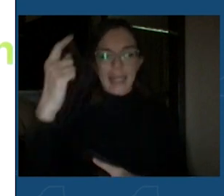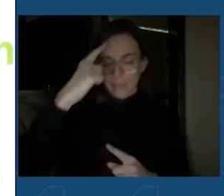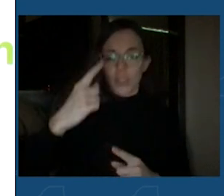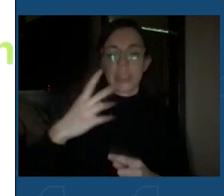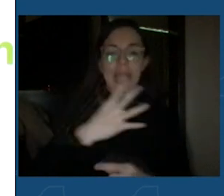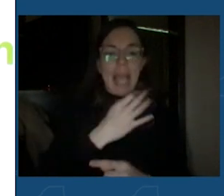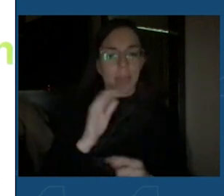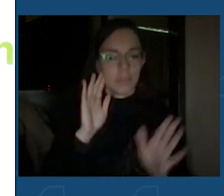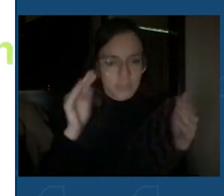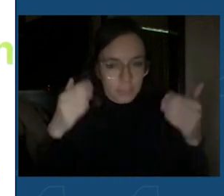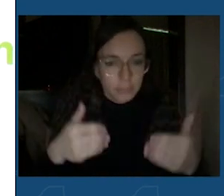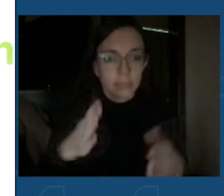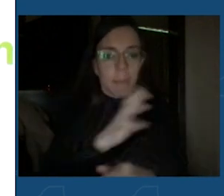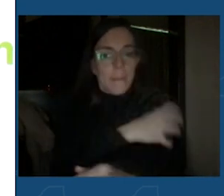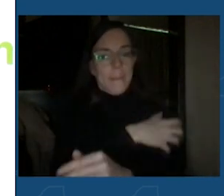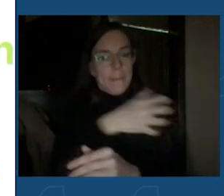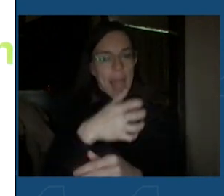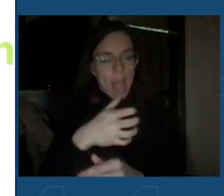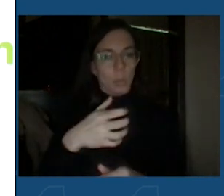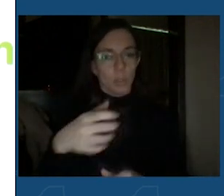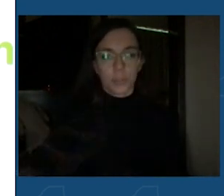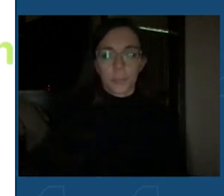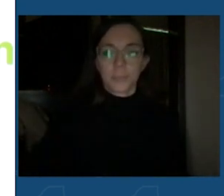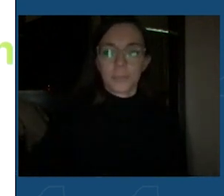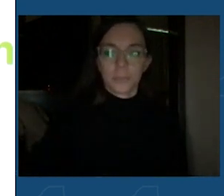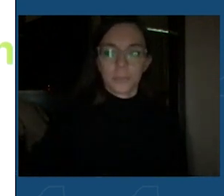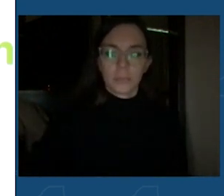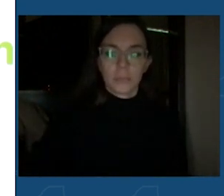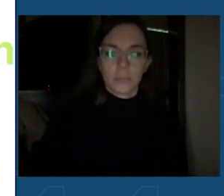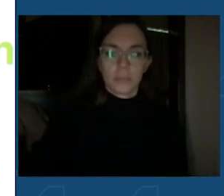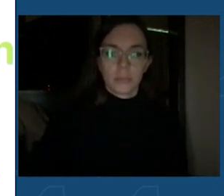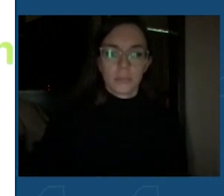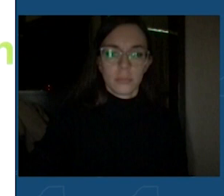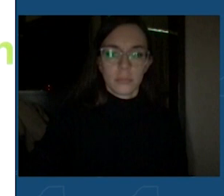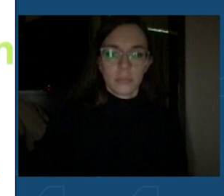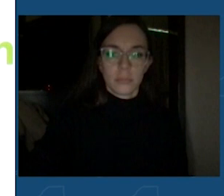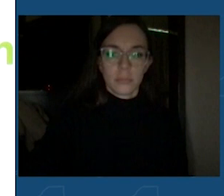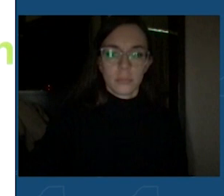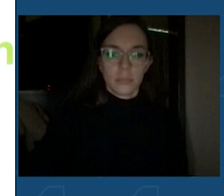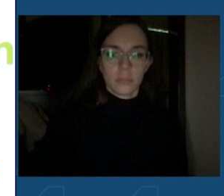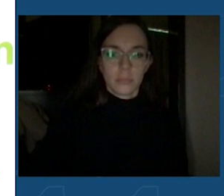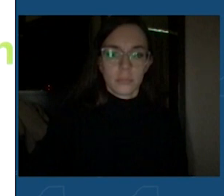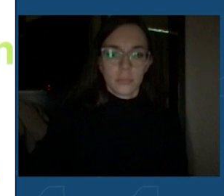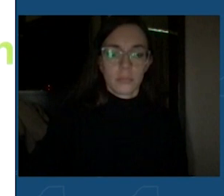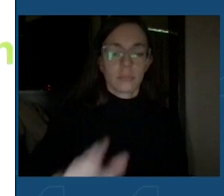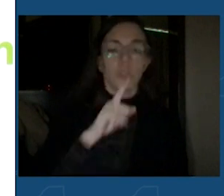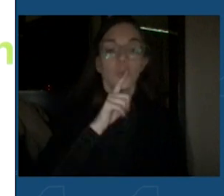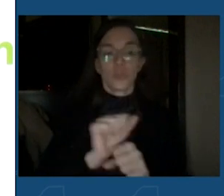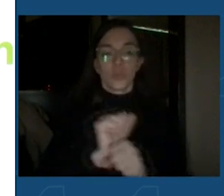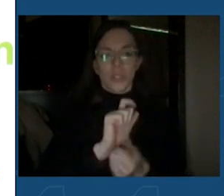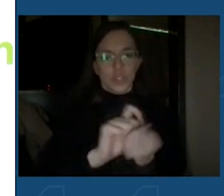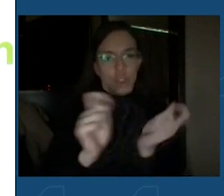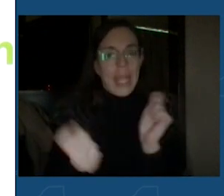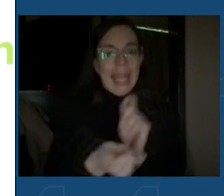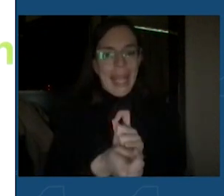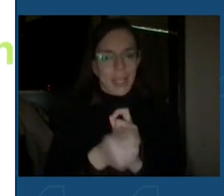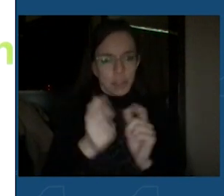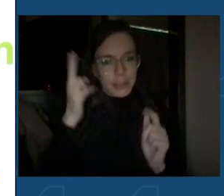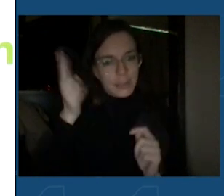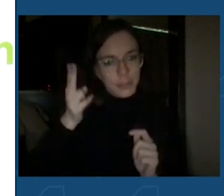convening power that introduced us to the great brain of Amory Lovins and the Rocky Mountain Institute truly changed the course of history on this